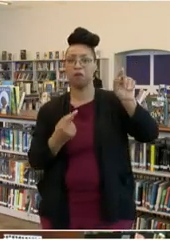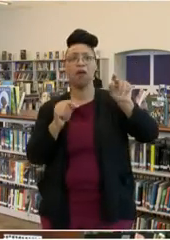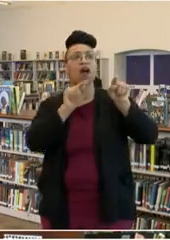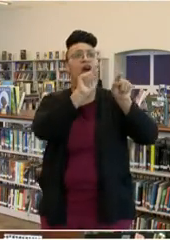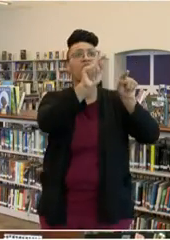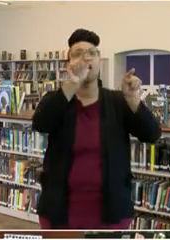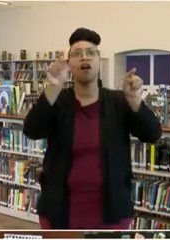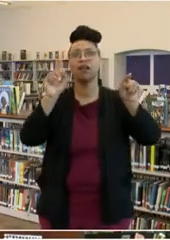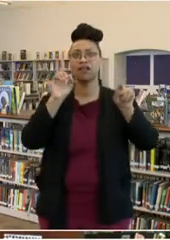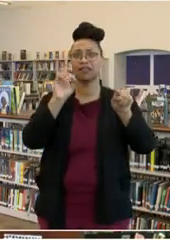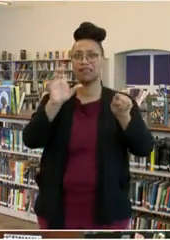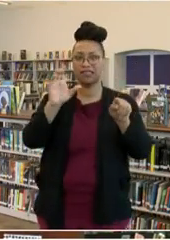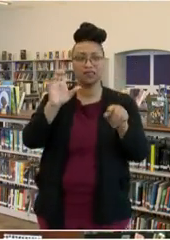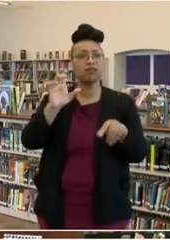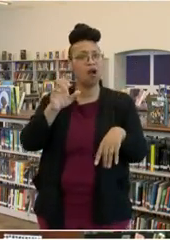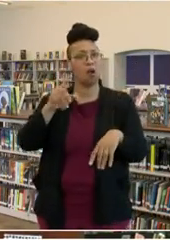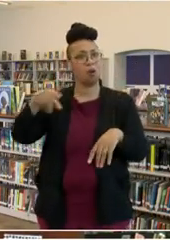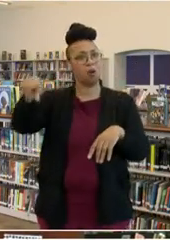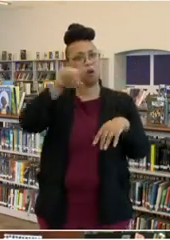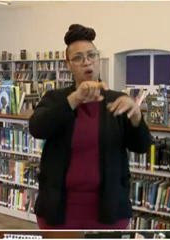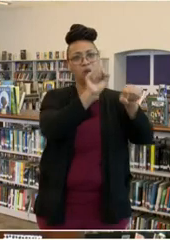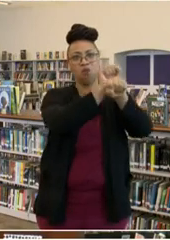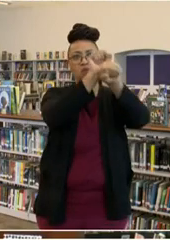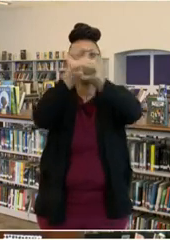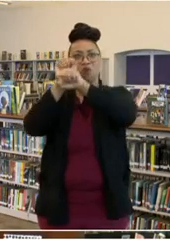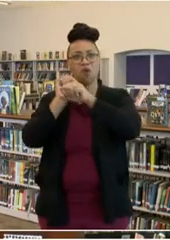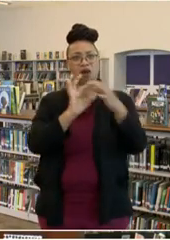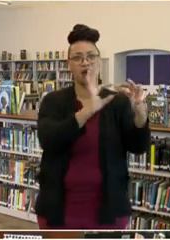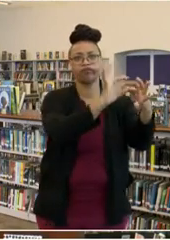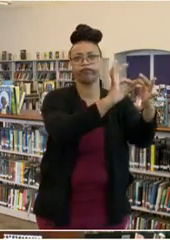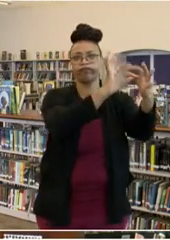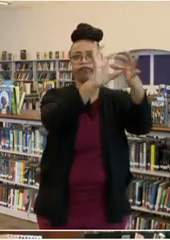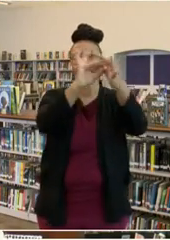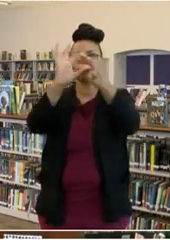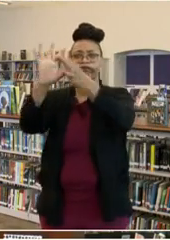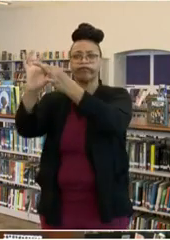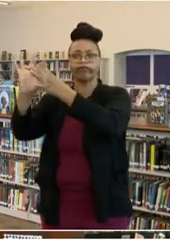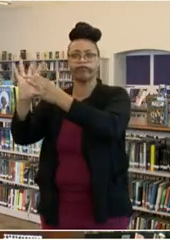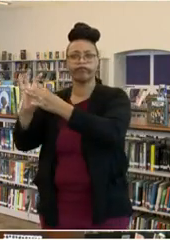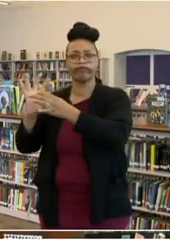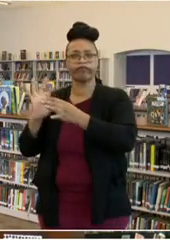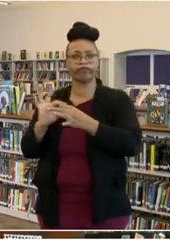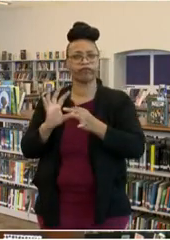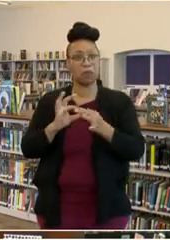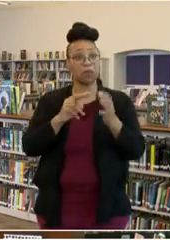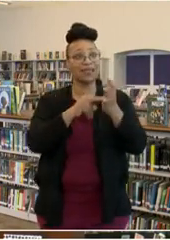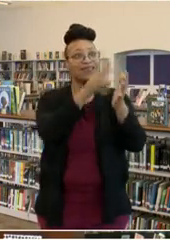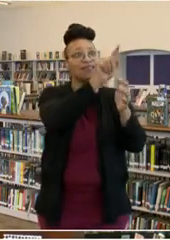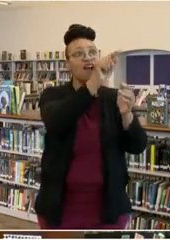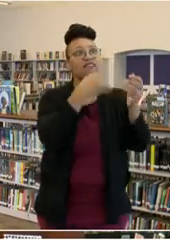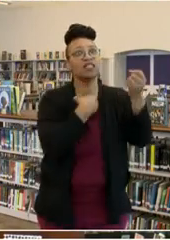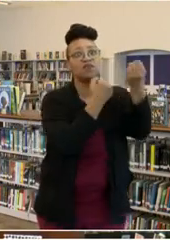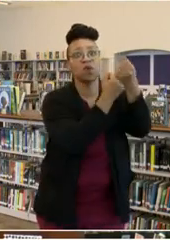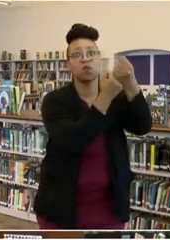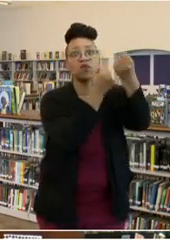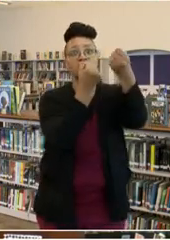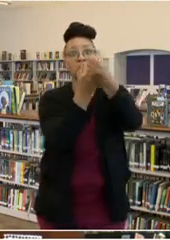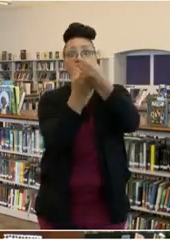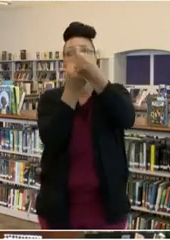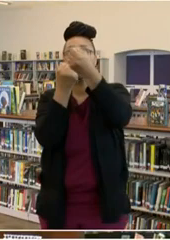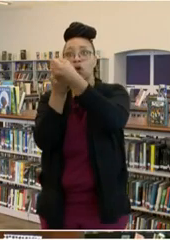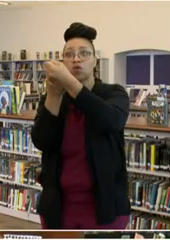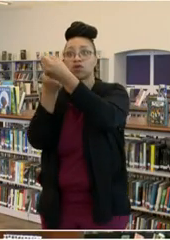have our external providers at the table, and also we have our staff members who are interested in tutoring be a part of that process as